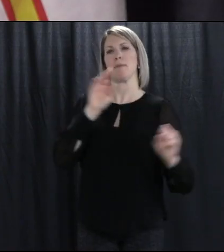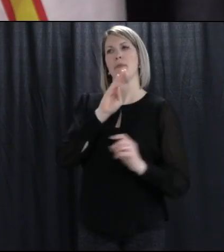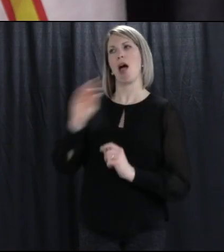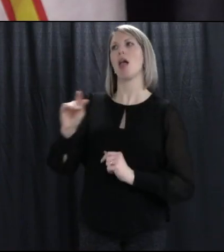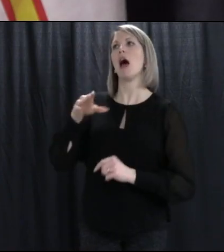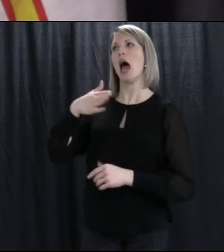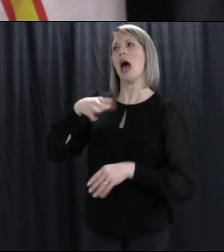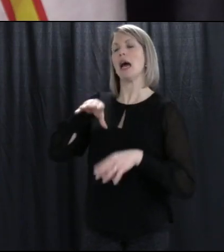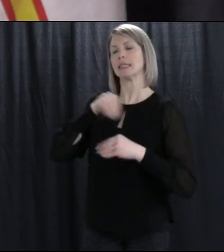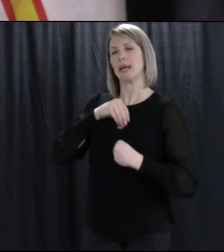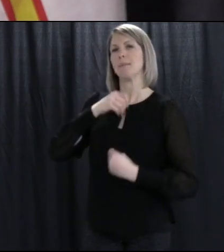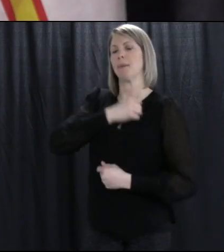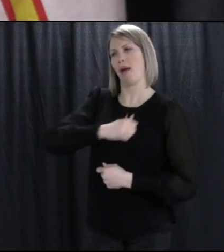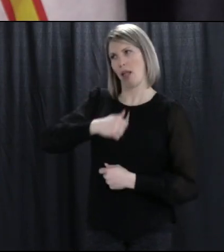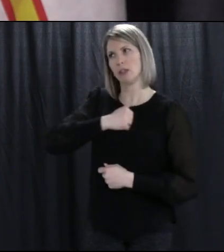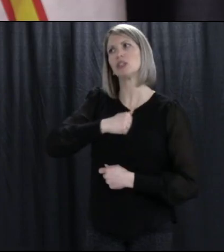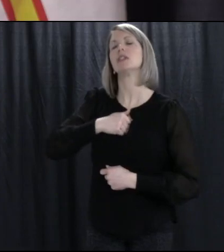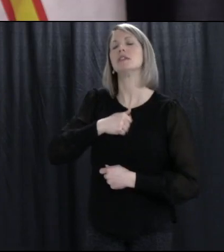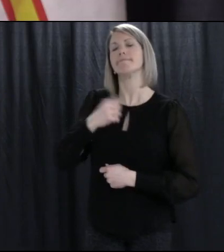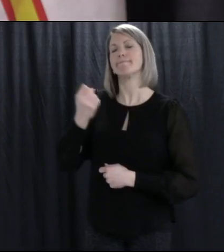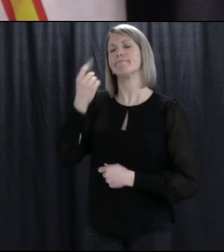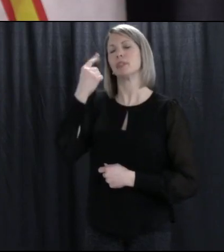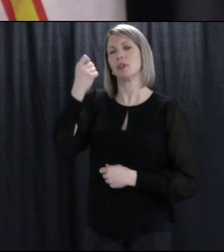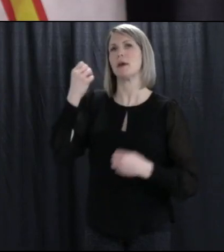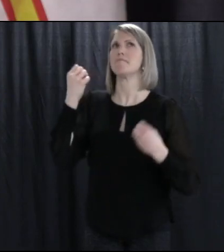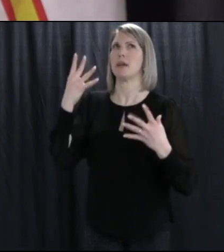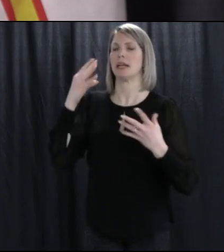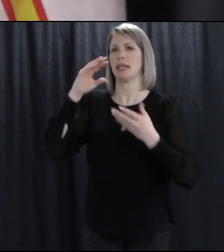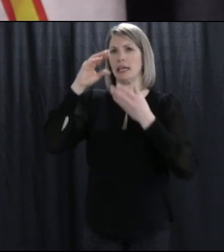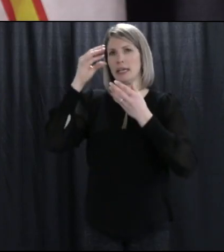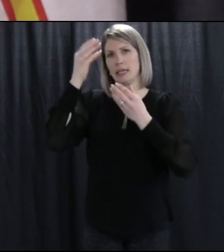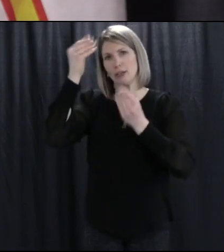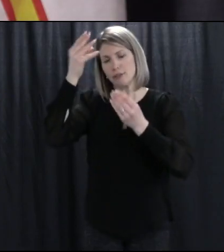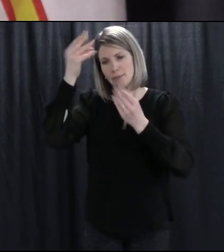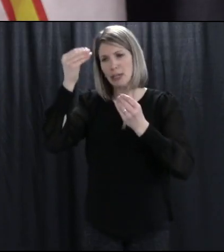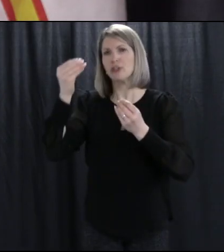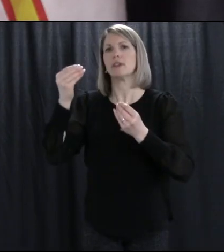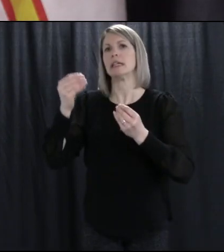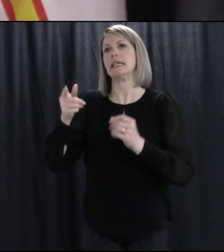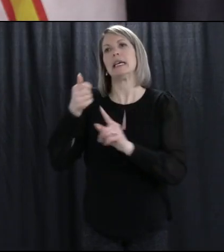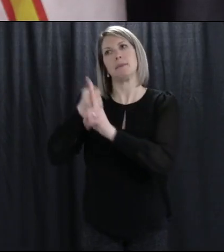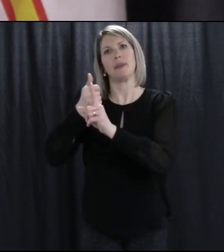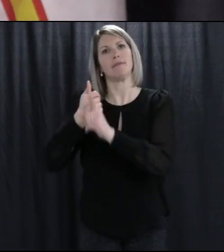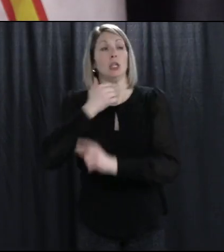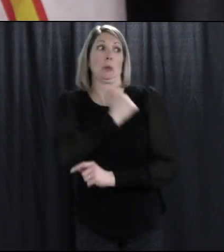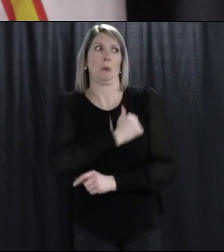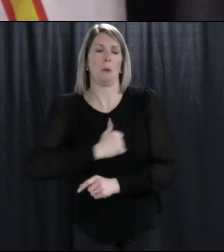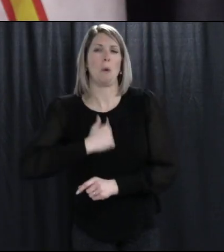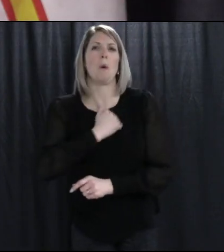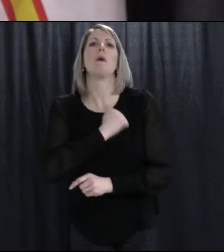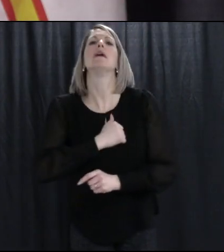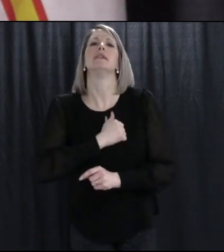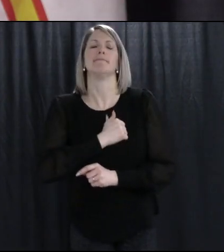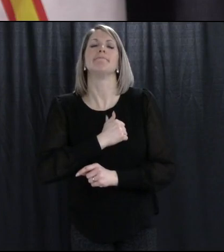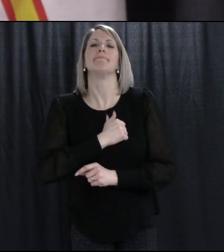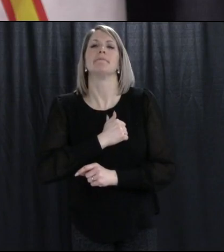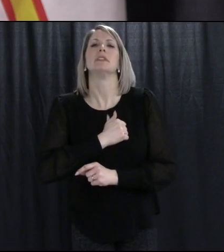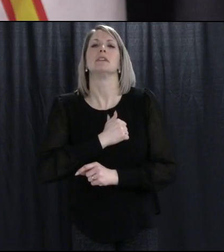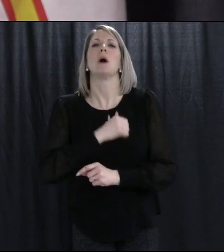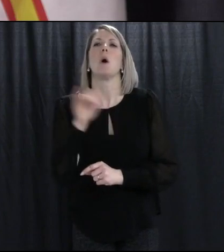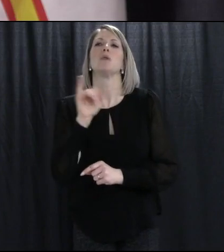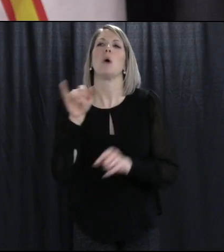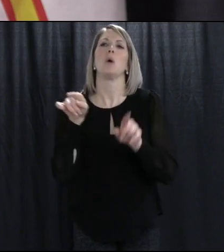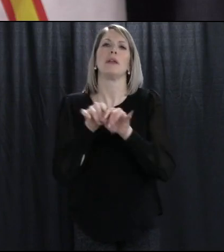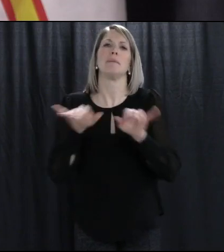that apology. I mean, there's a lot of information that's going back and forth, and he was quick to apologize, quick to remove the